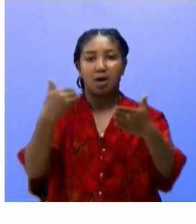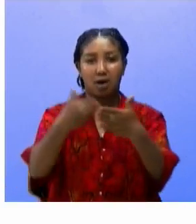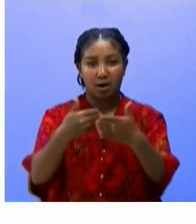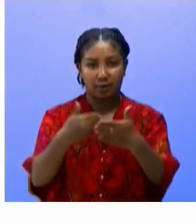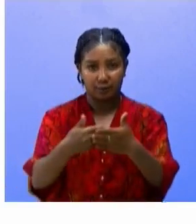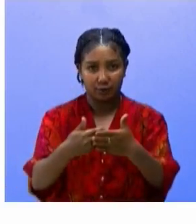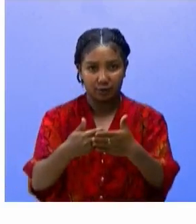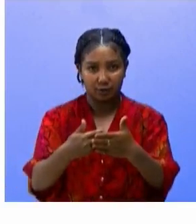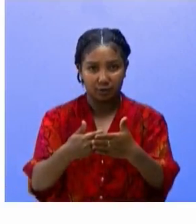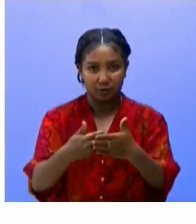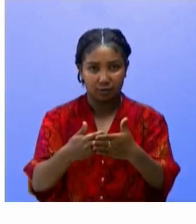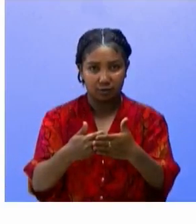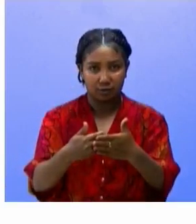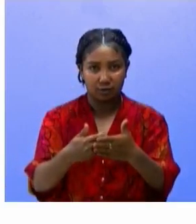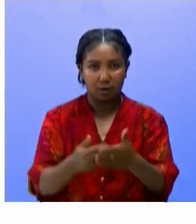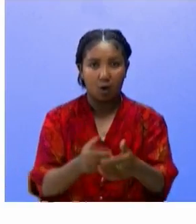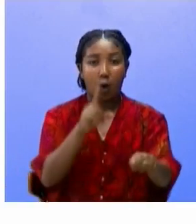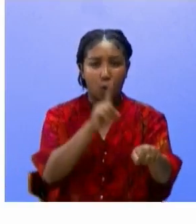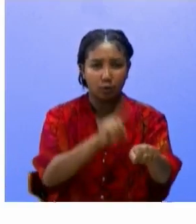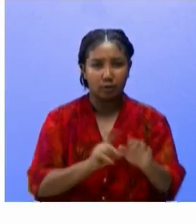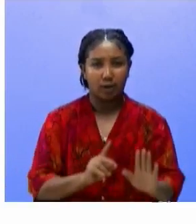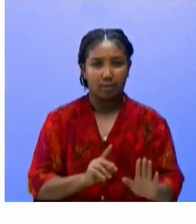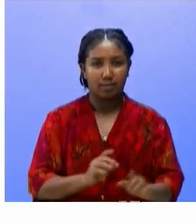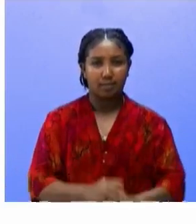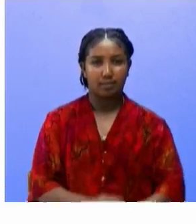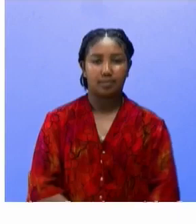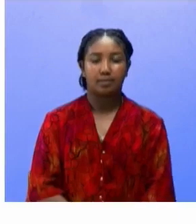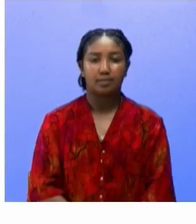arrived on time,